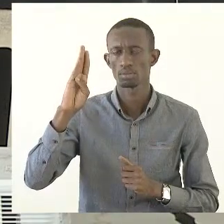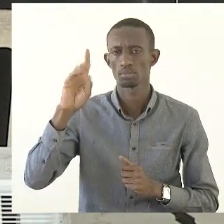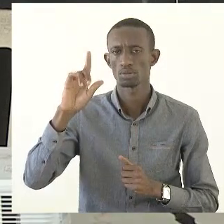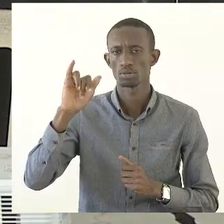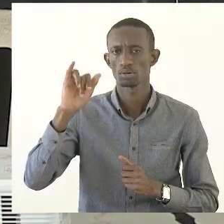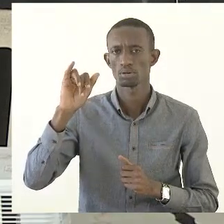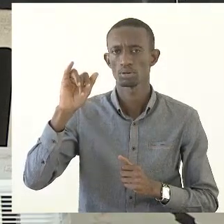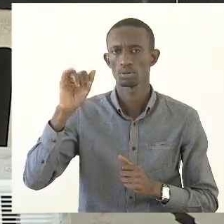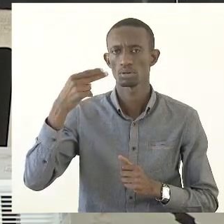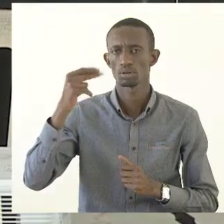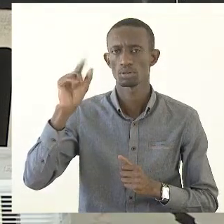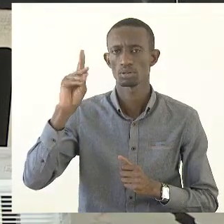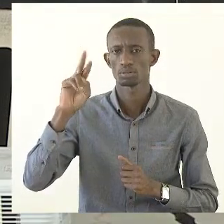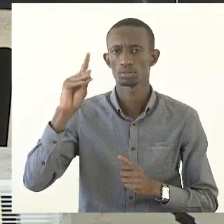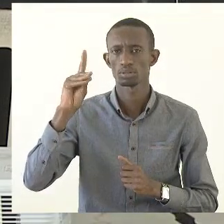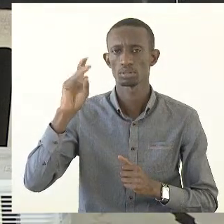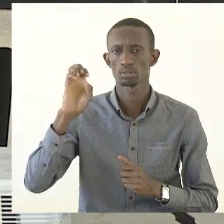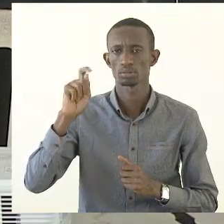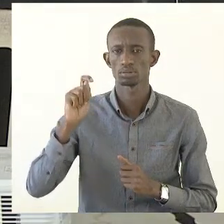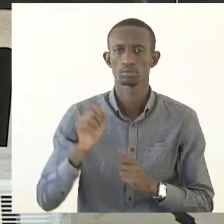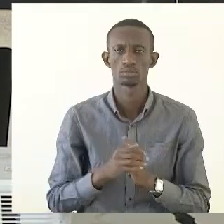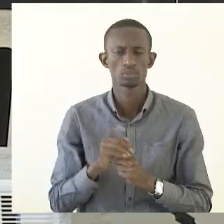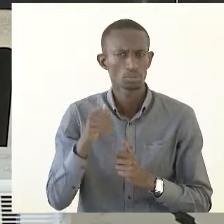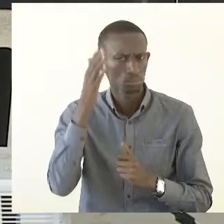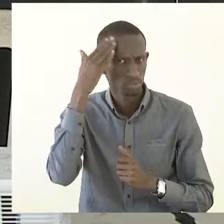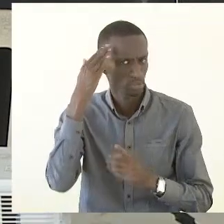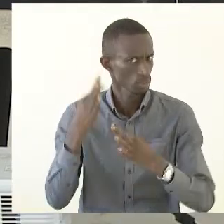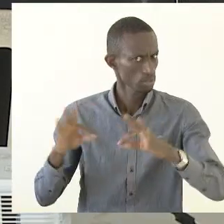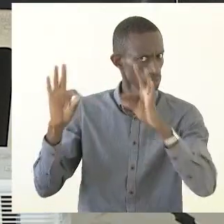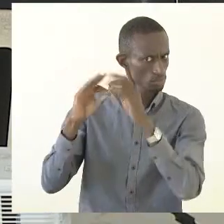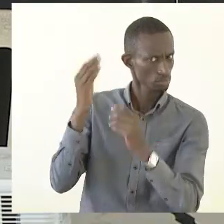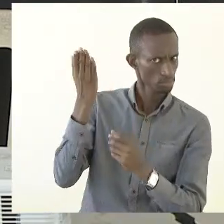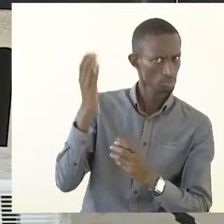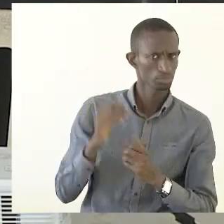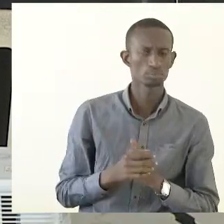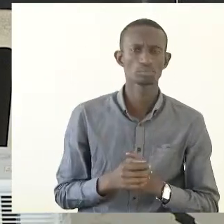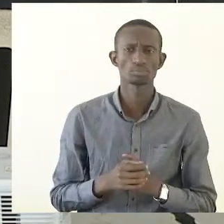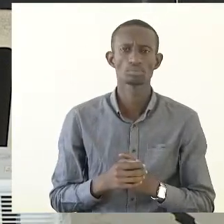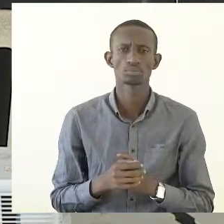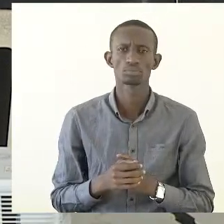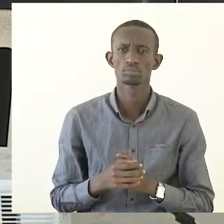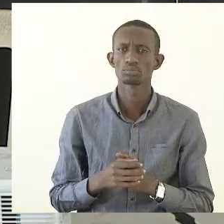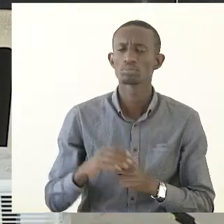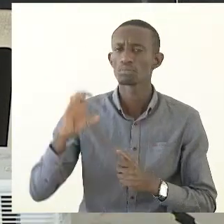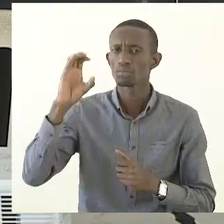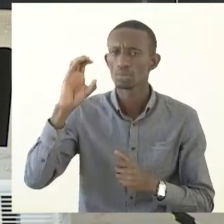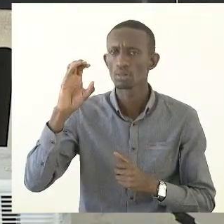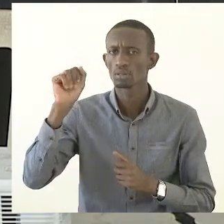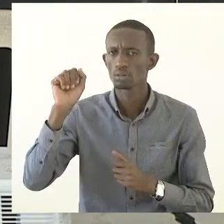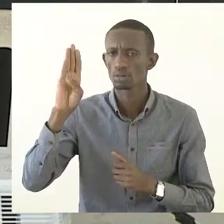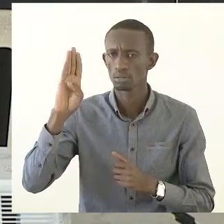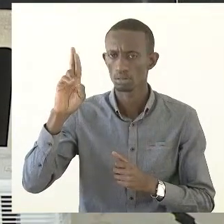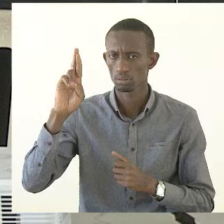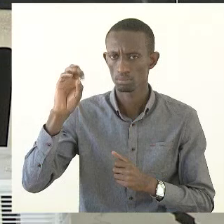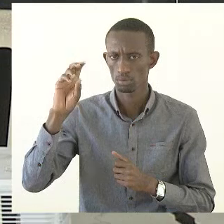And I know some of you know what are the functions of carbohydrates. Carbohydrates are the